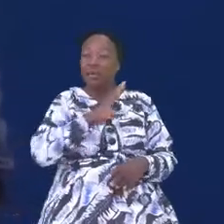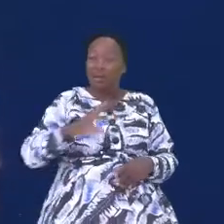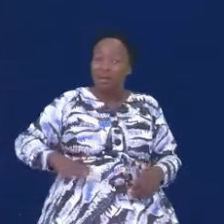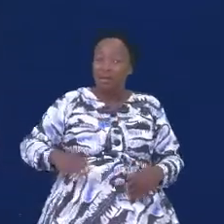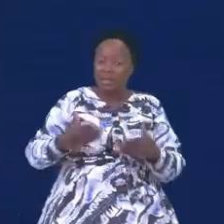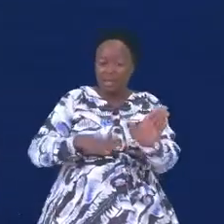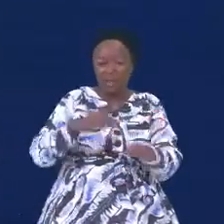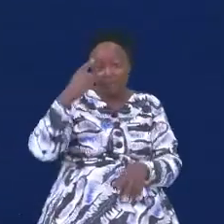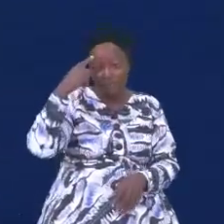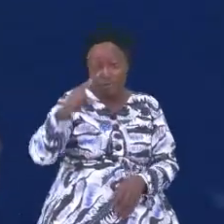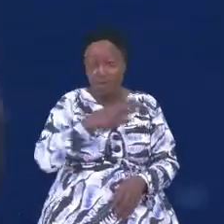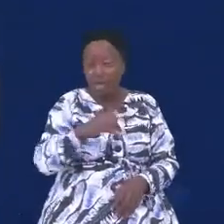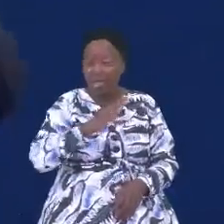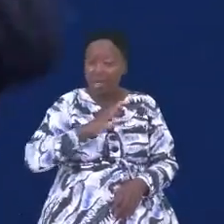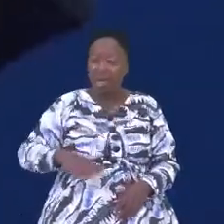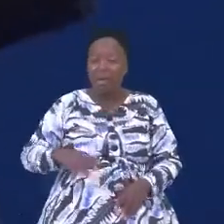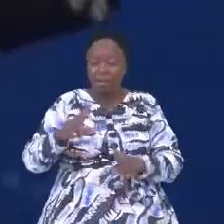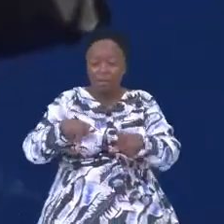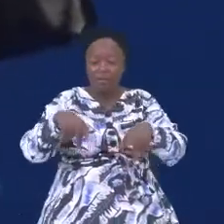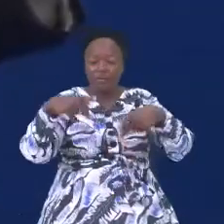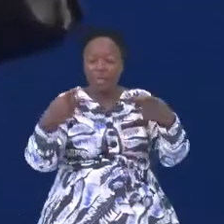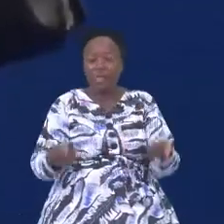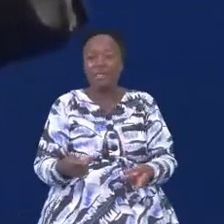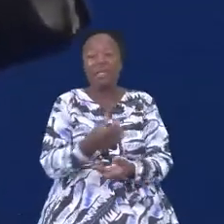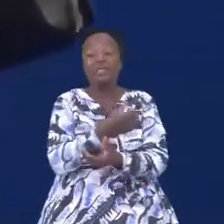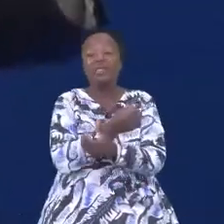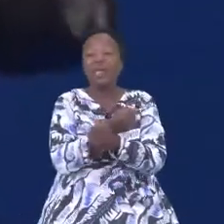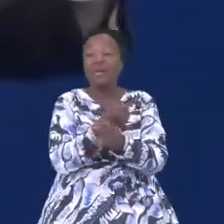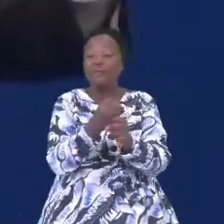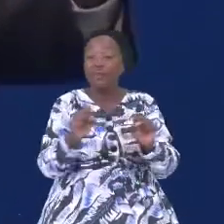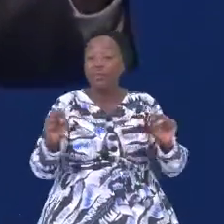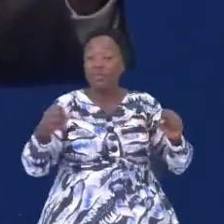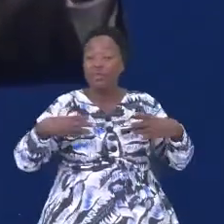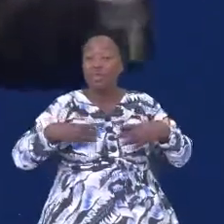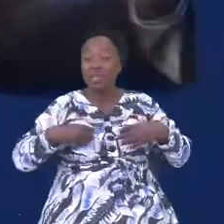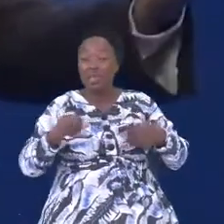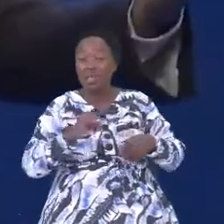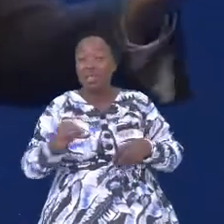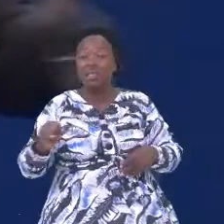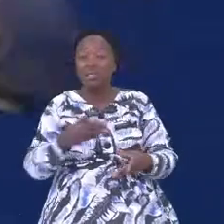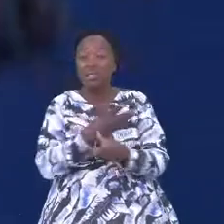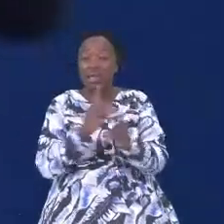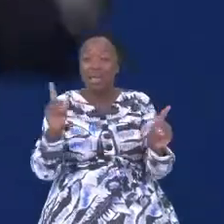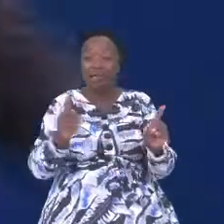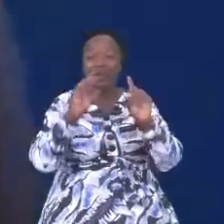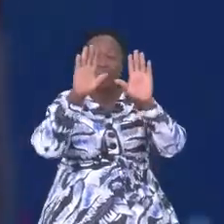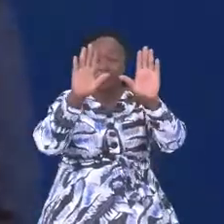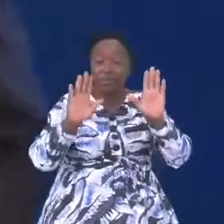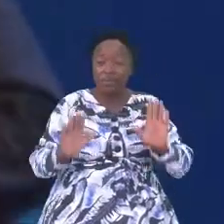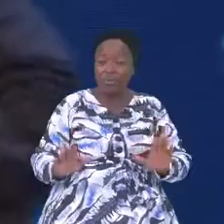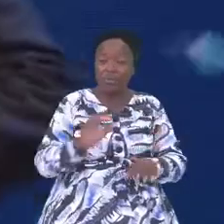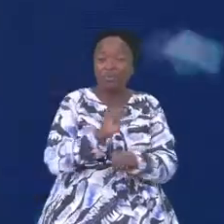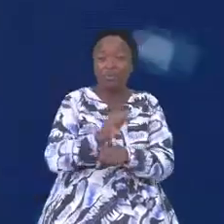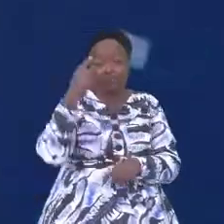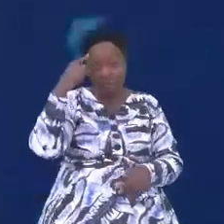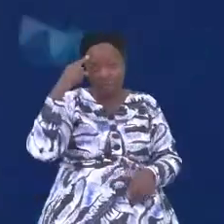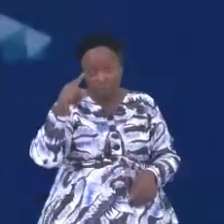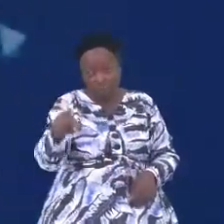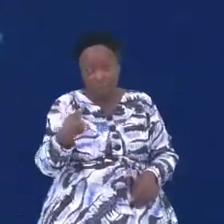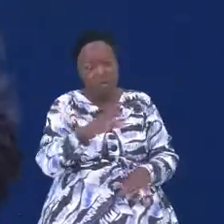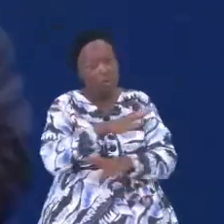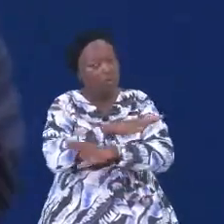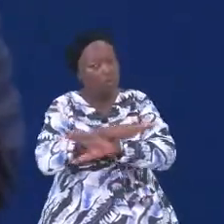and Christ provided salvation, healing, deliverance, miracle for you.